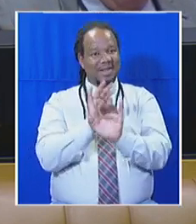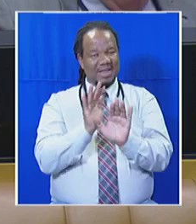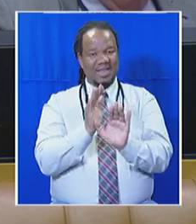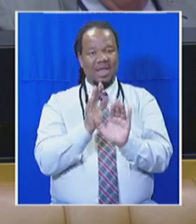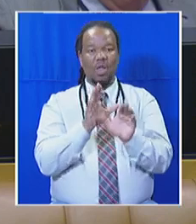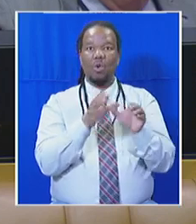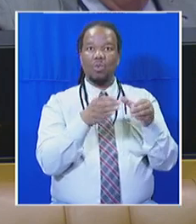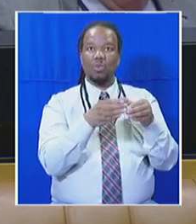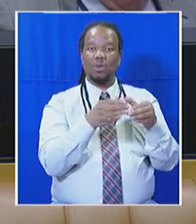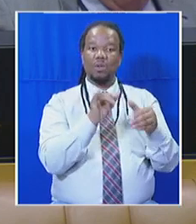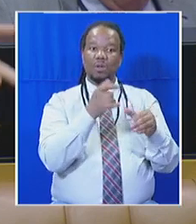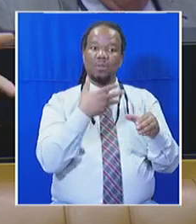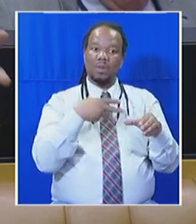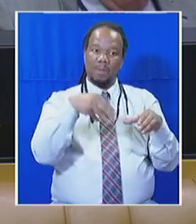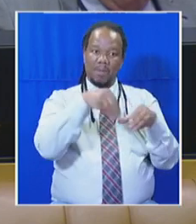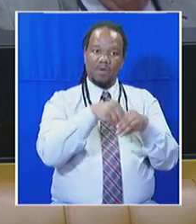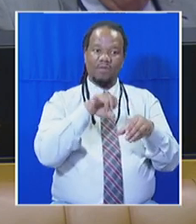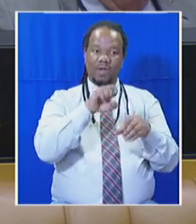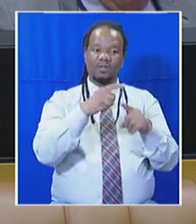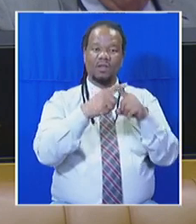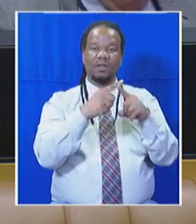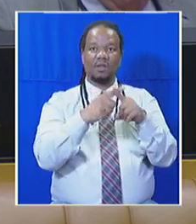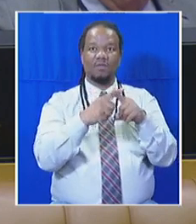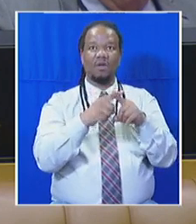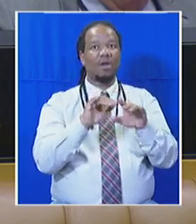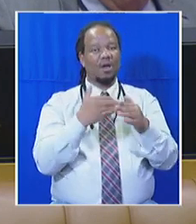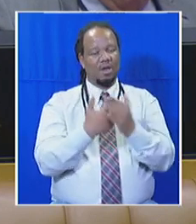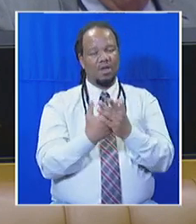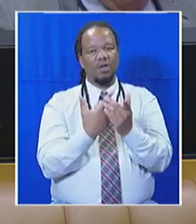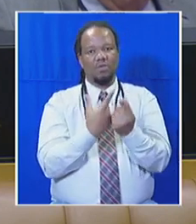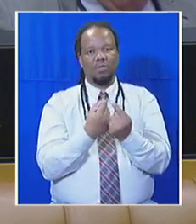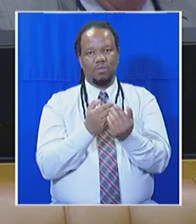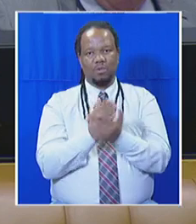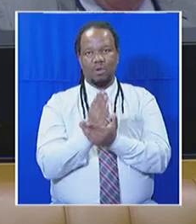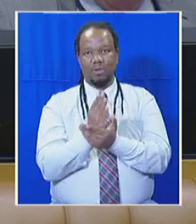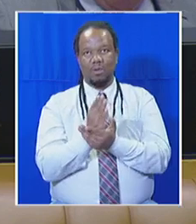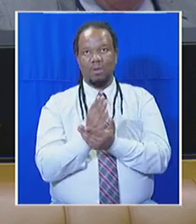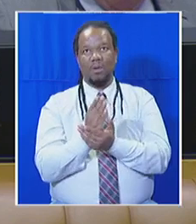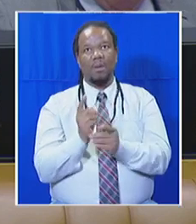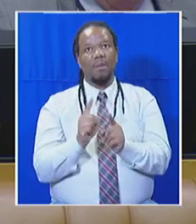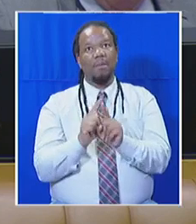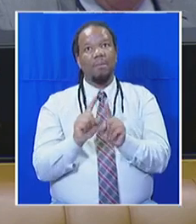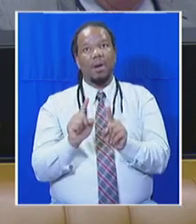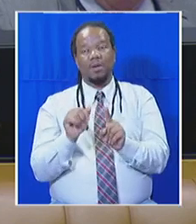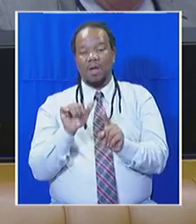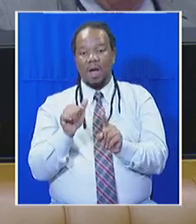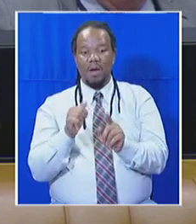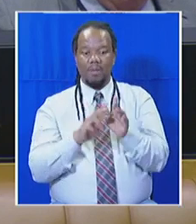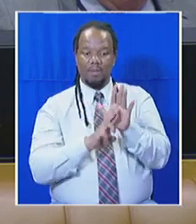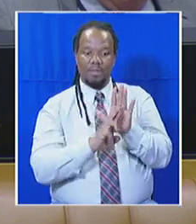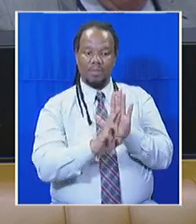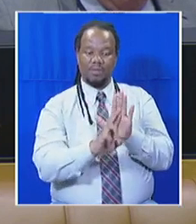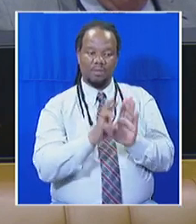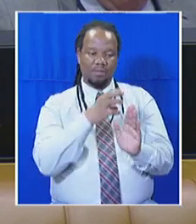that they are part of the Executive, then indeed we are entitled to do so. By responding on behalf of the Minister, I'm fulfilling